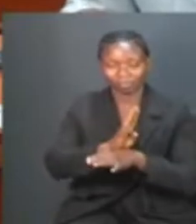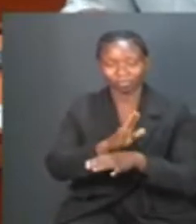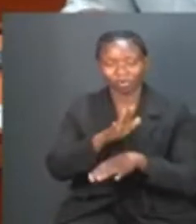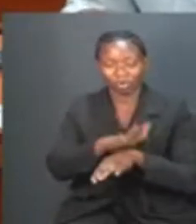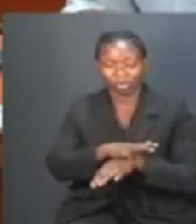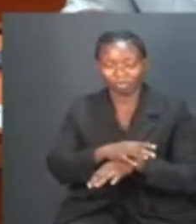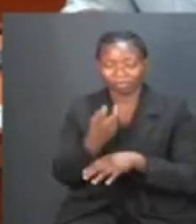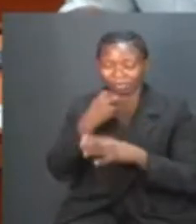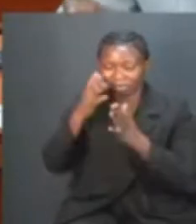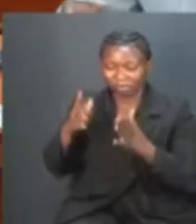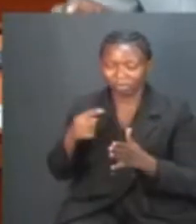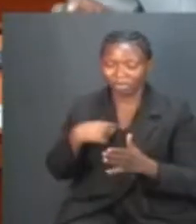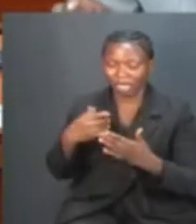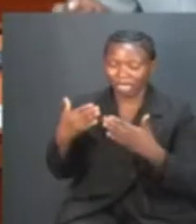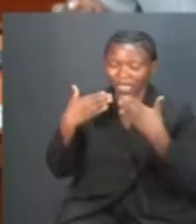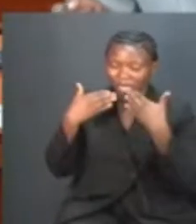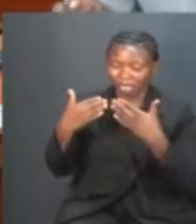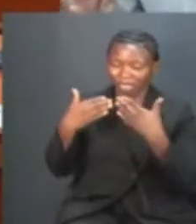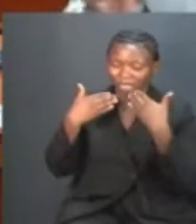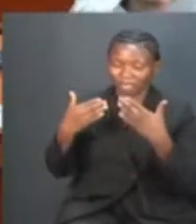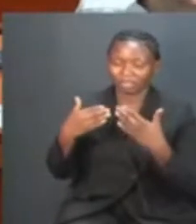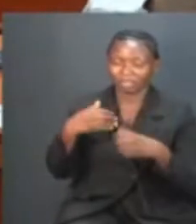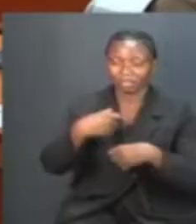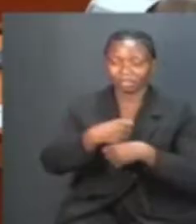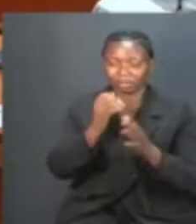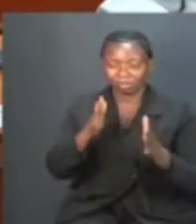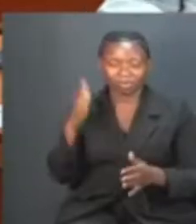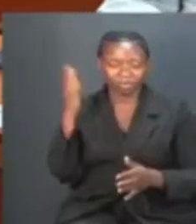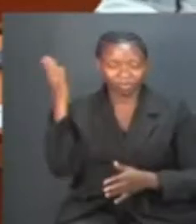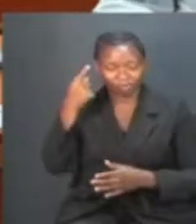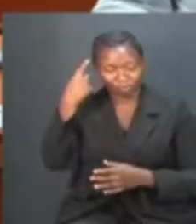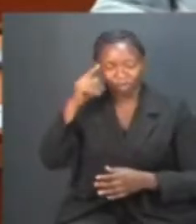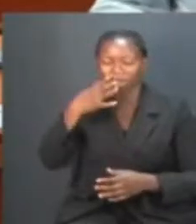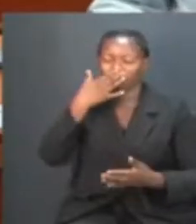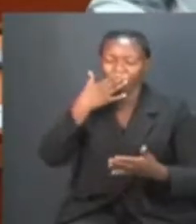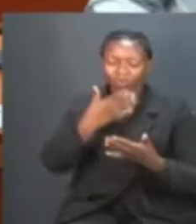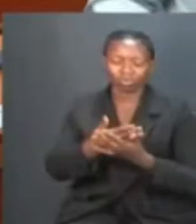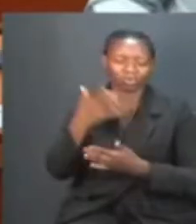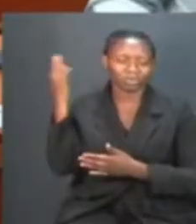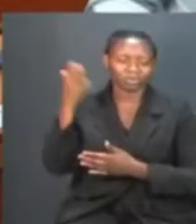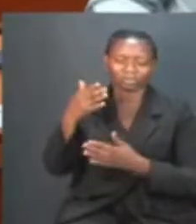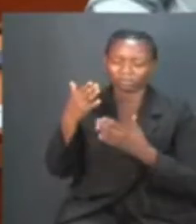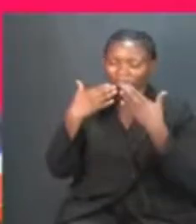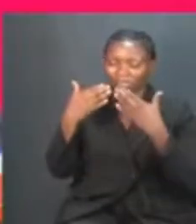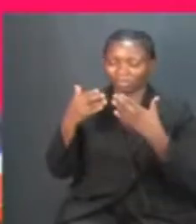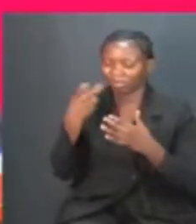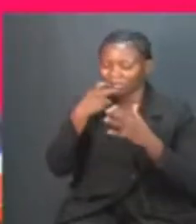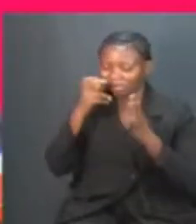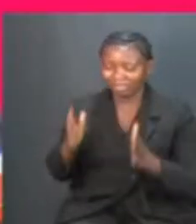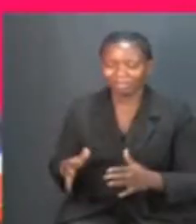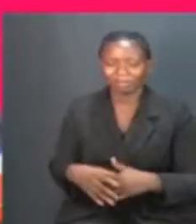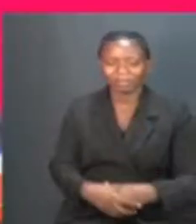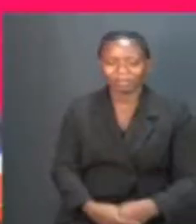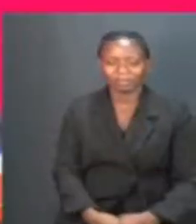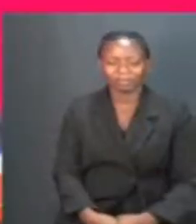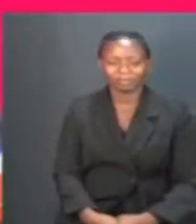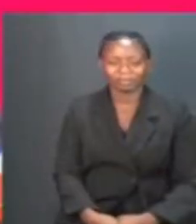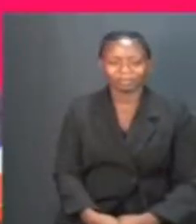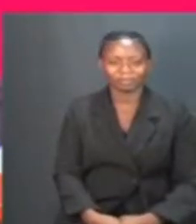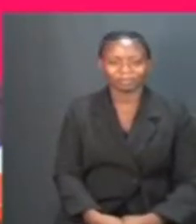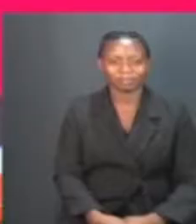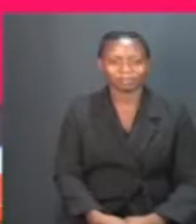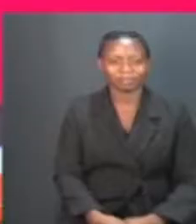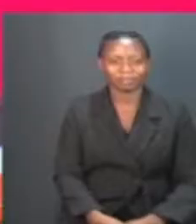Speaker, I thank the maker of the statement for such a brilliant statement. Thank you, Mr. Speaker. Thank you so